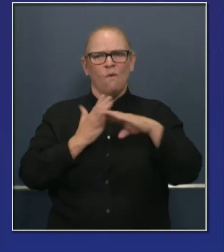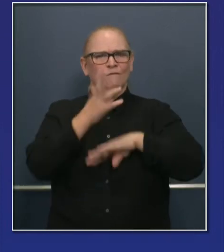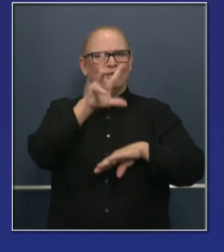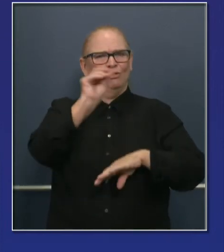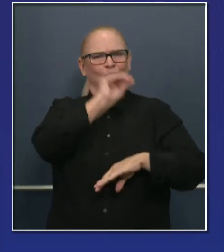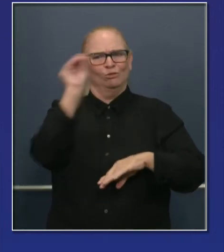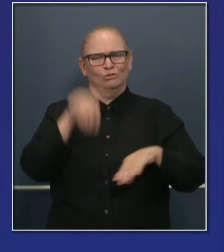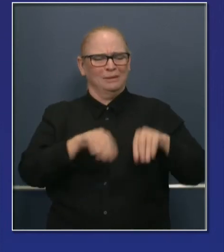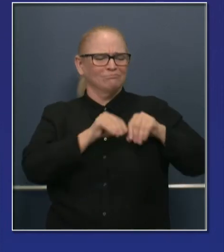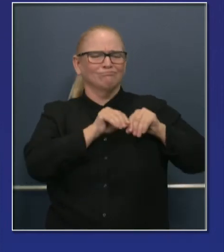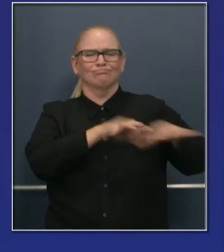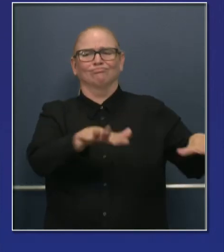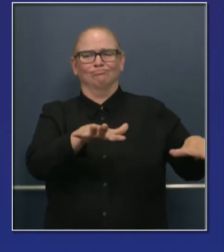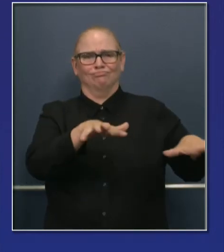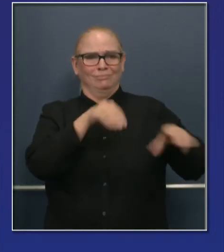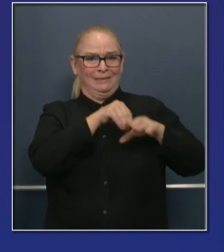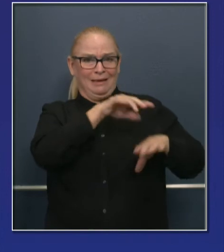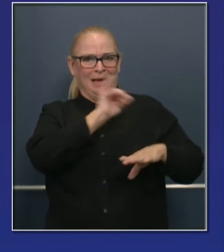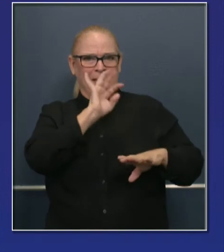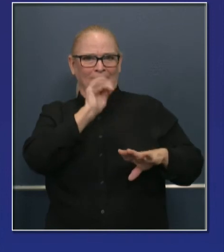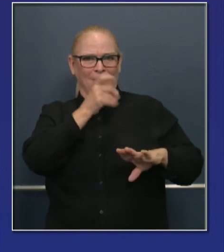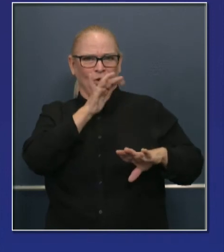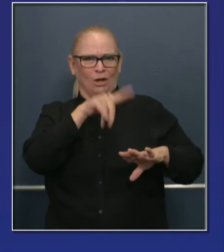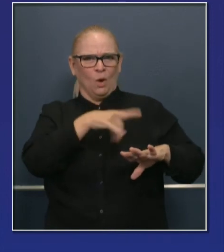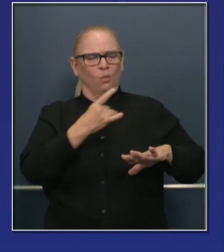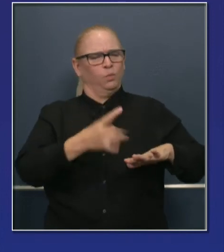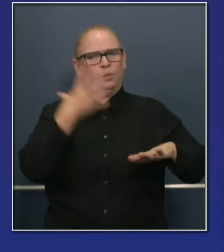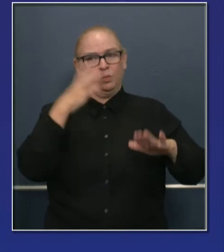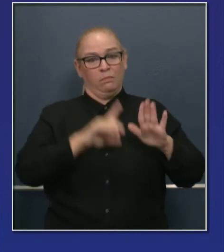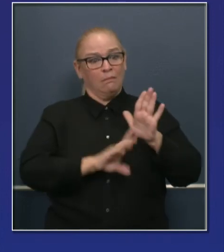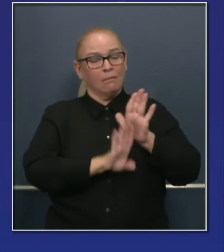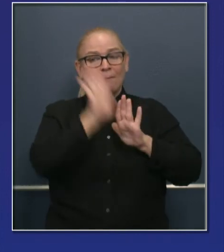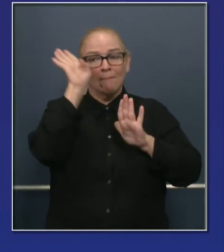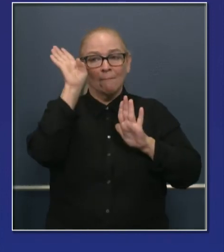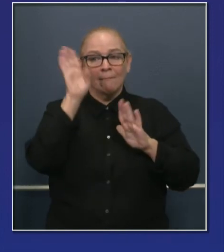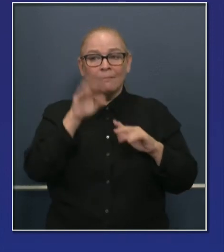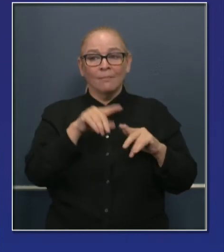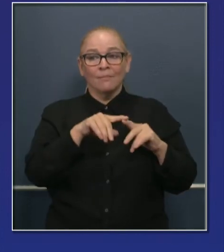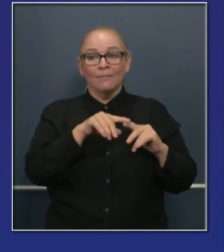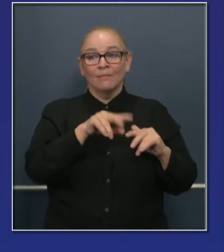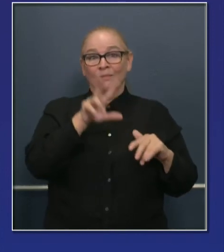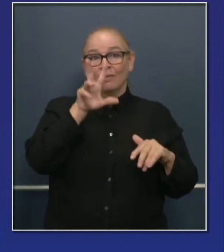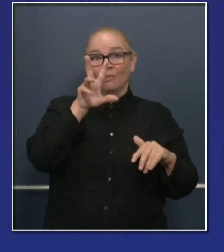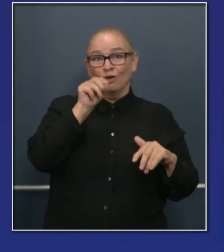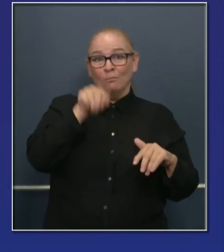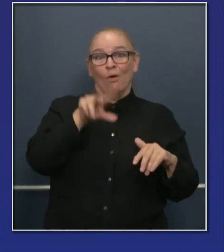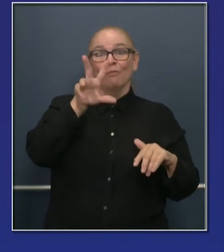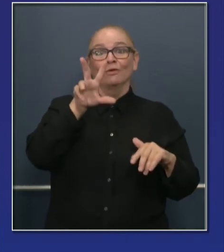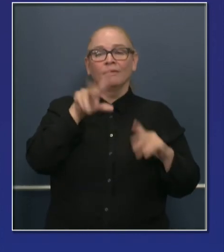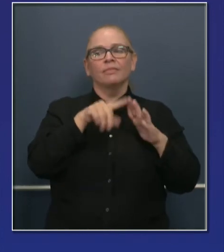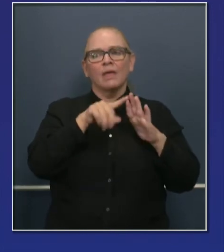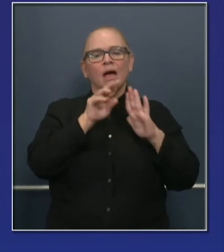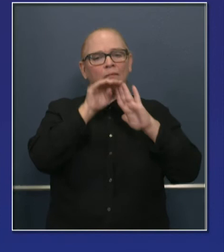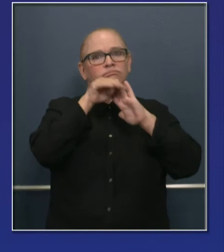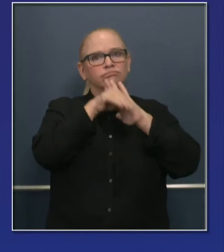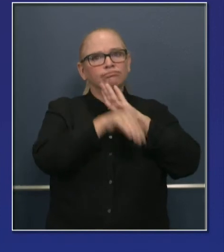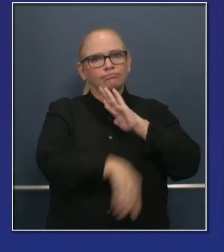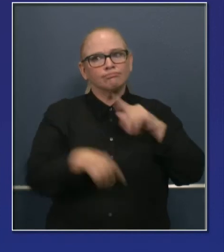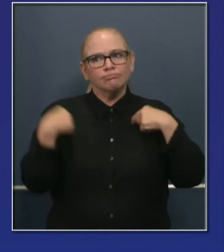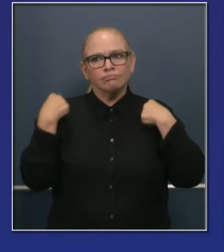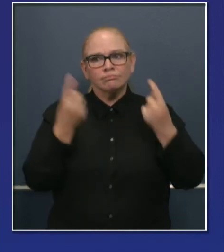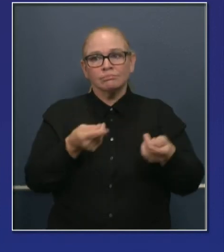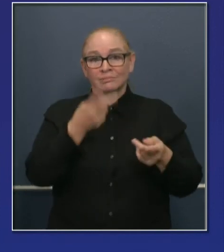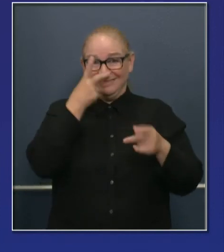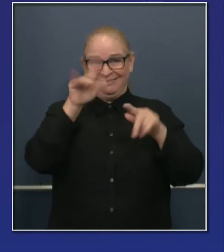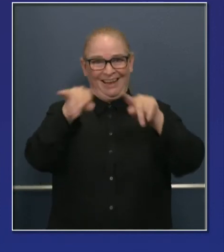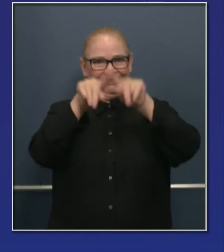fact, it peaked at 30.3%. You can see on this graph the number of cases reflected in Imperial County in the